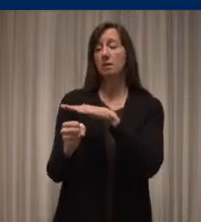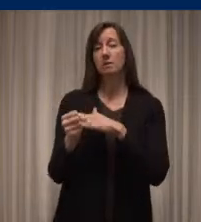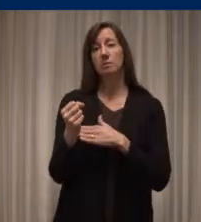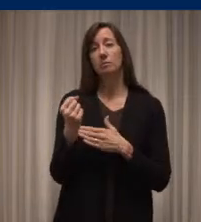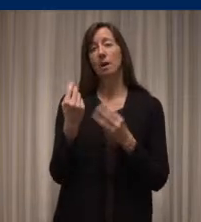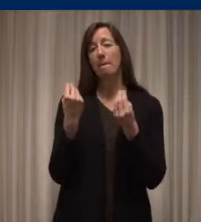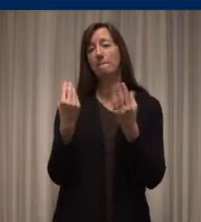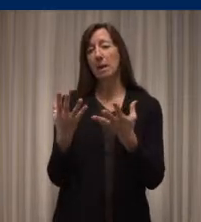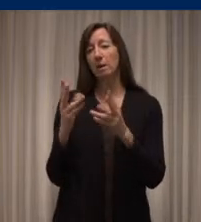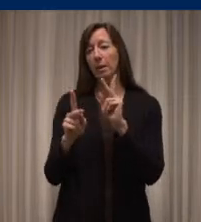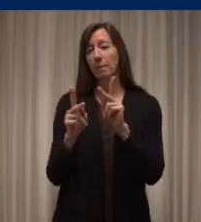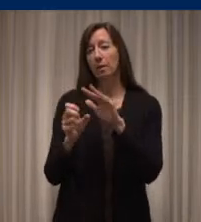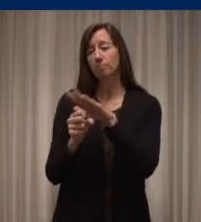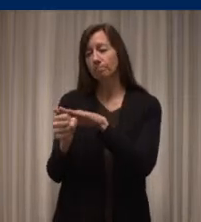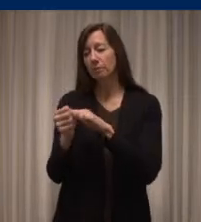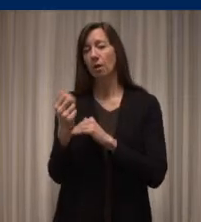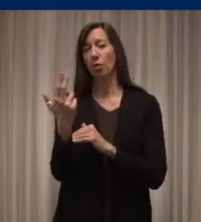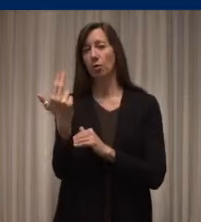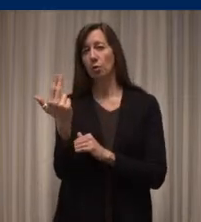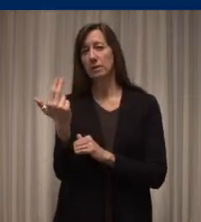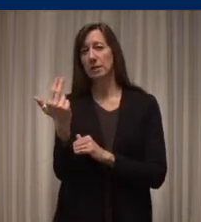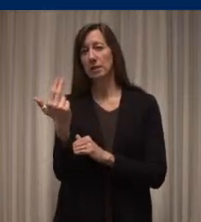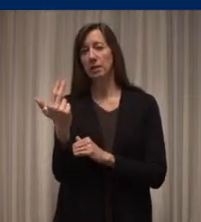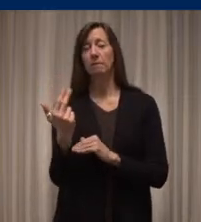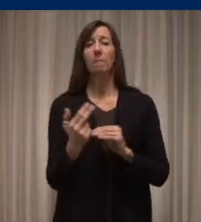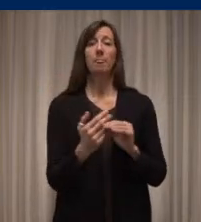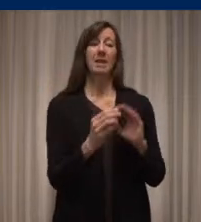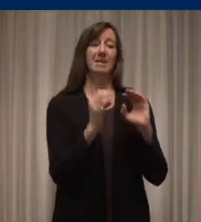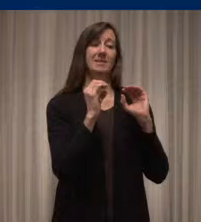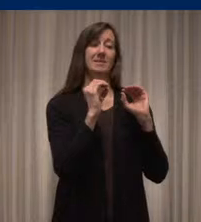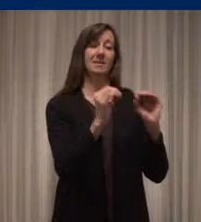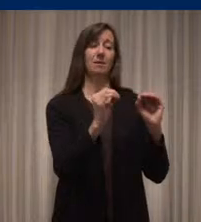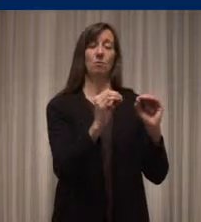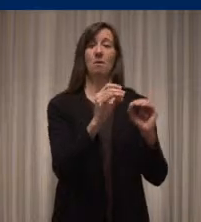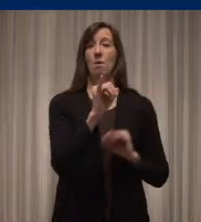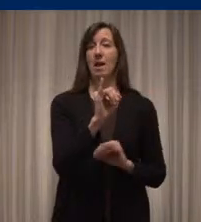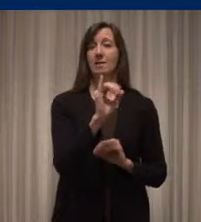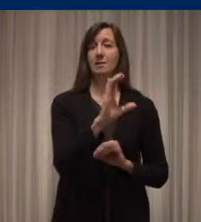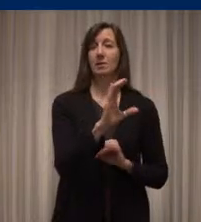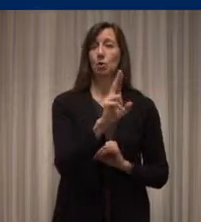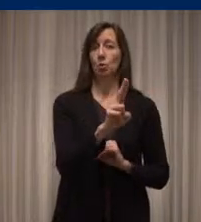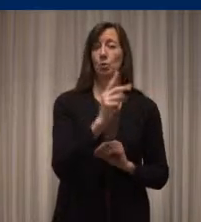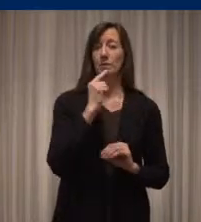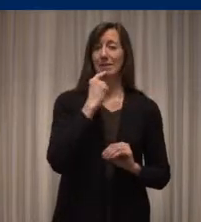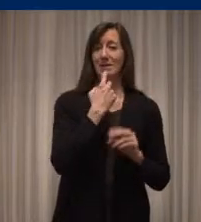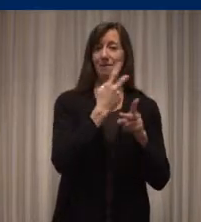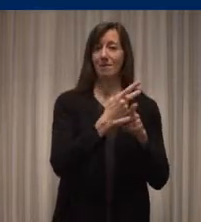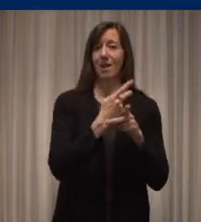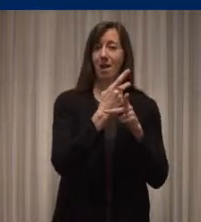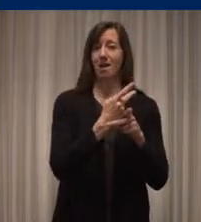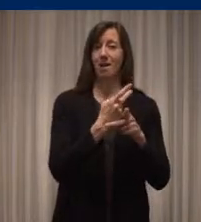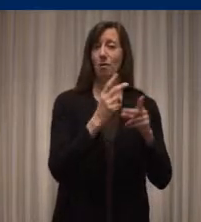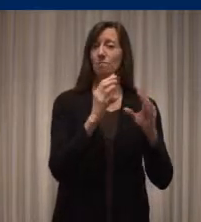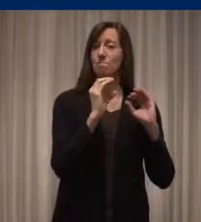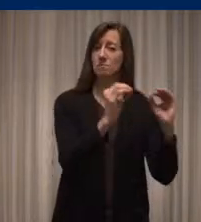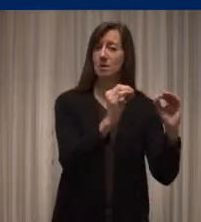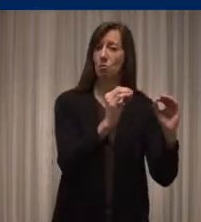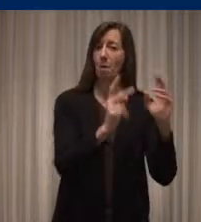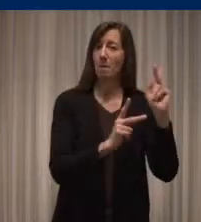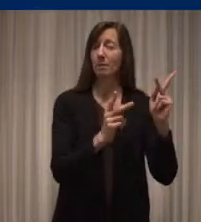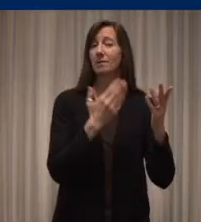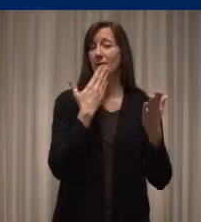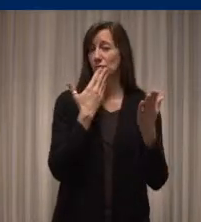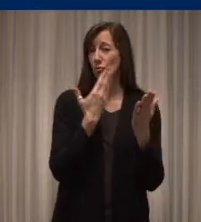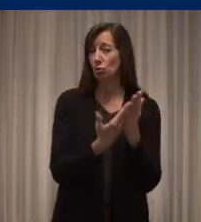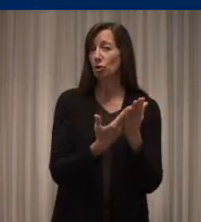County, 0 in the ICU once again, so that is particularly good news. And you can see on the graph now a clear